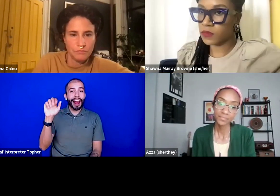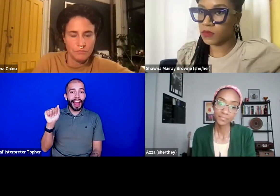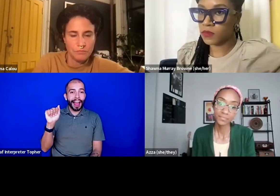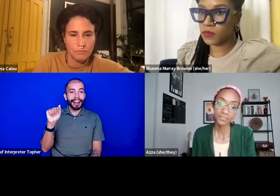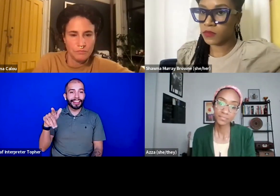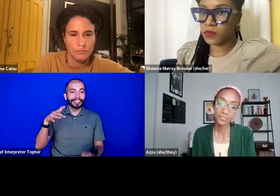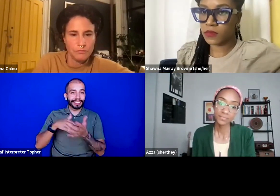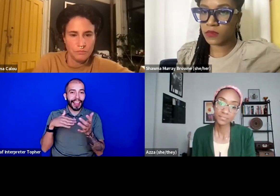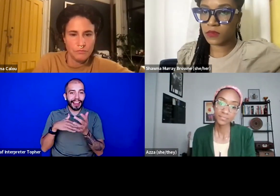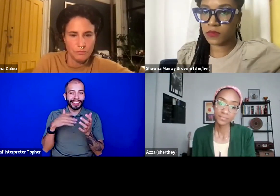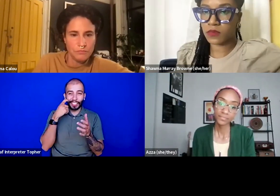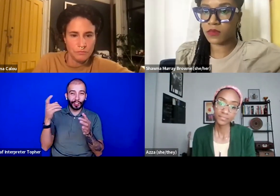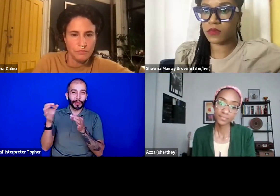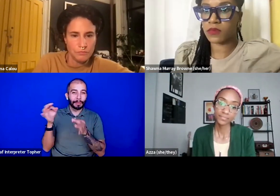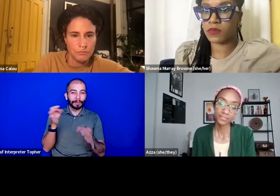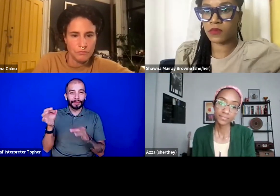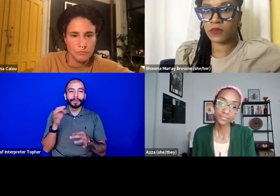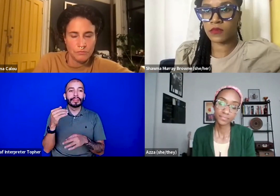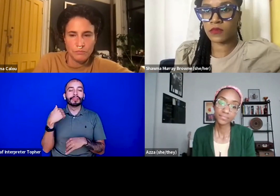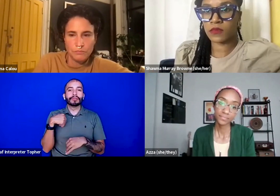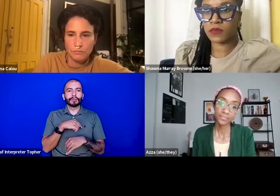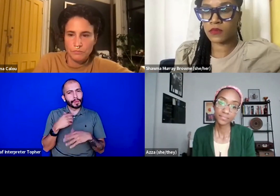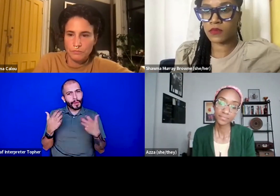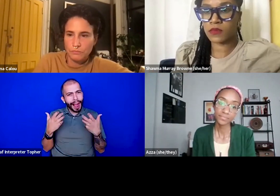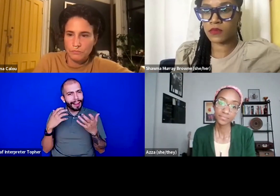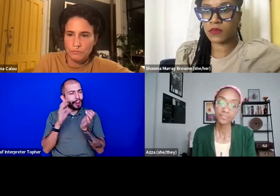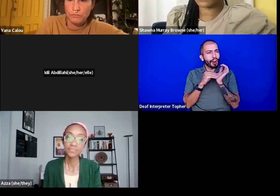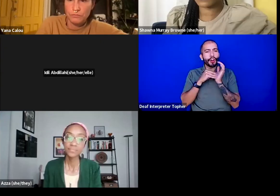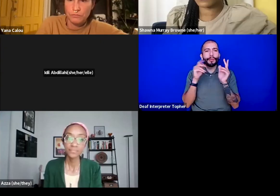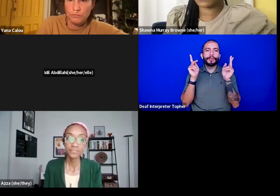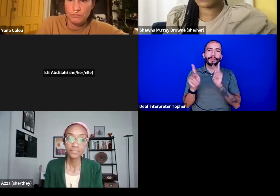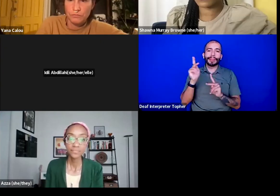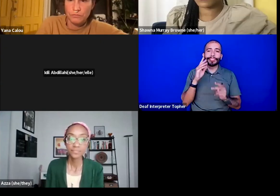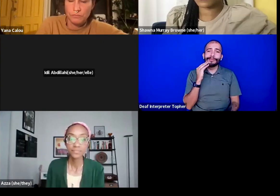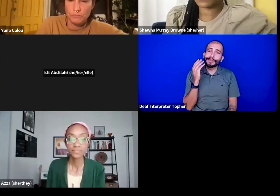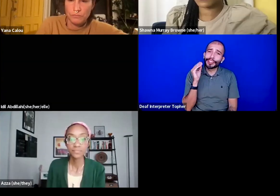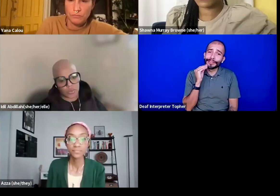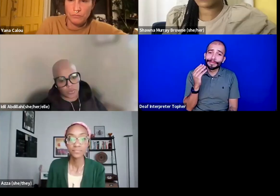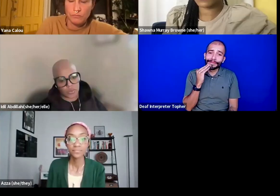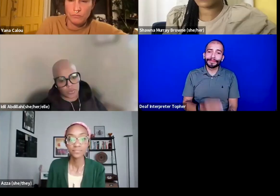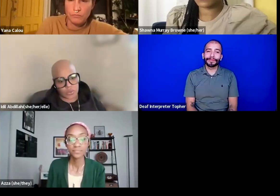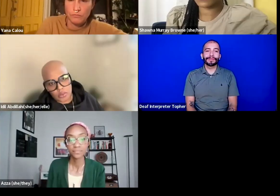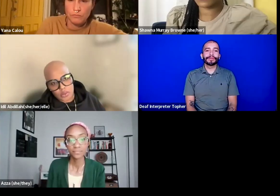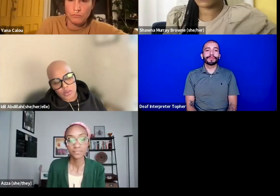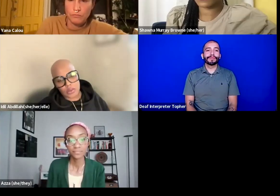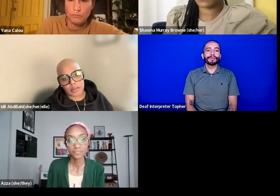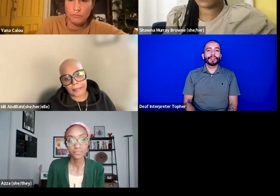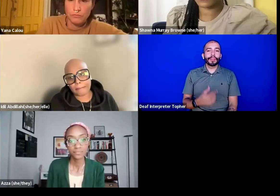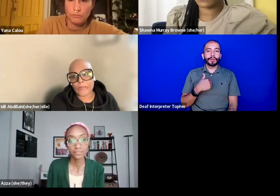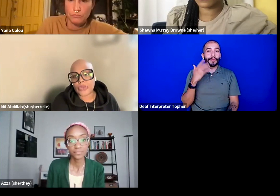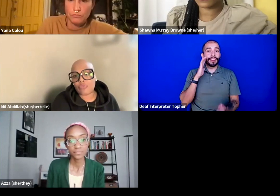learn about people's experiences, and I will also be doing my dissertation study on the